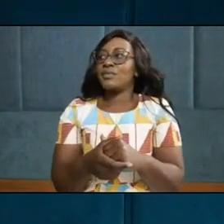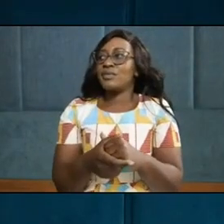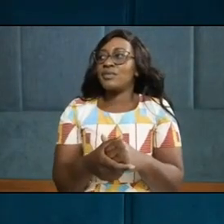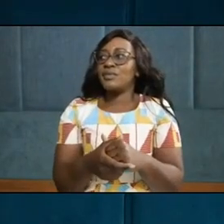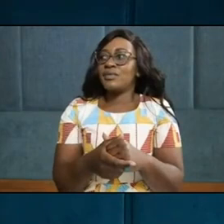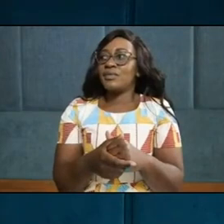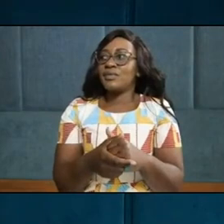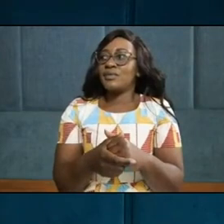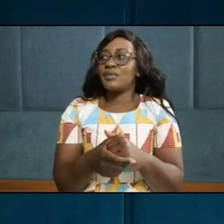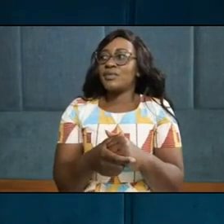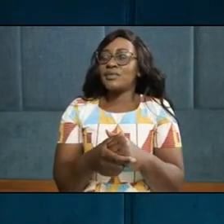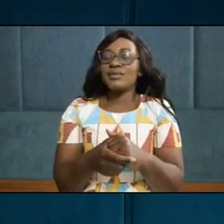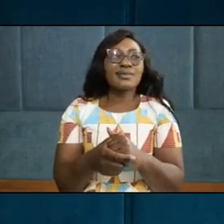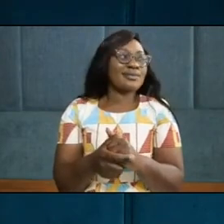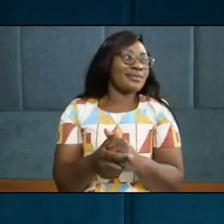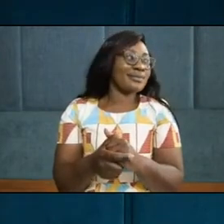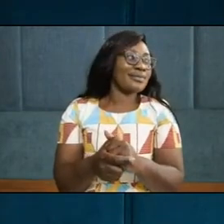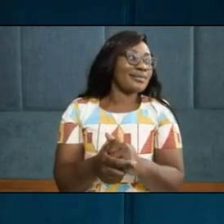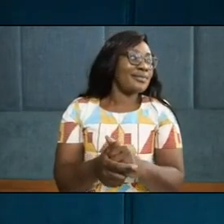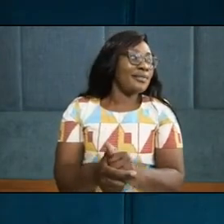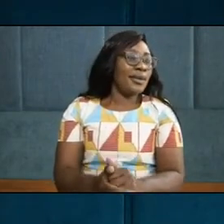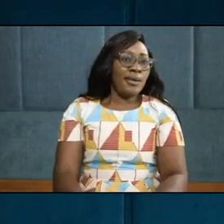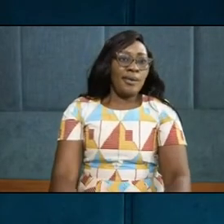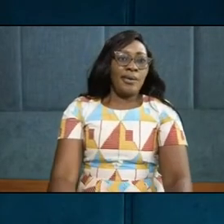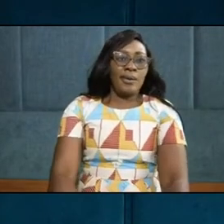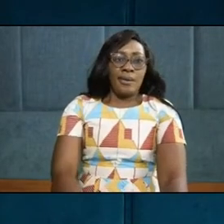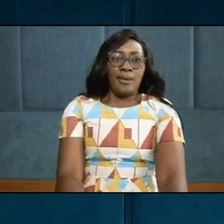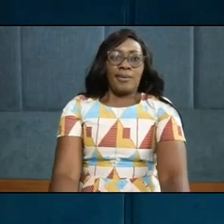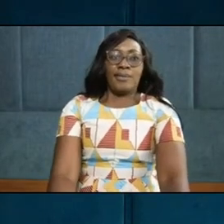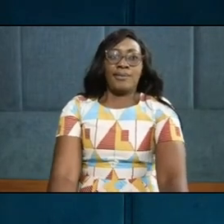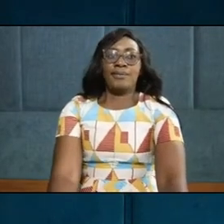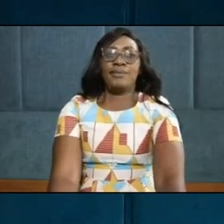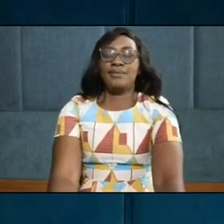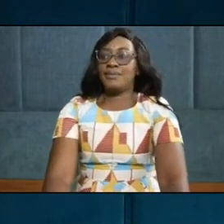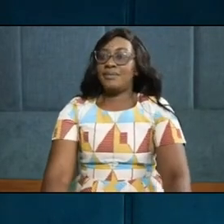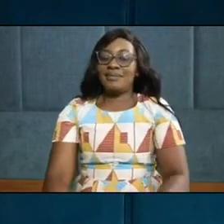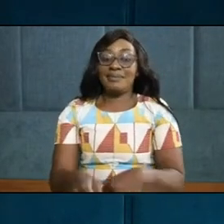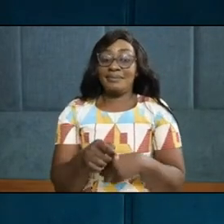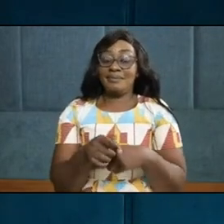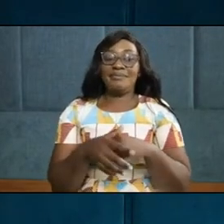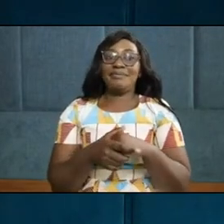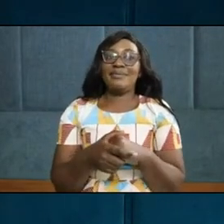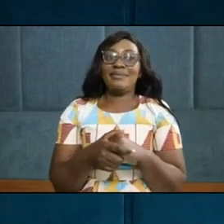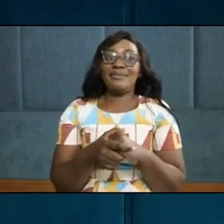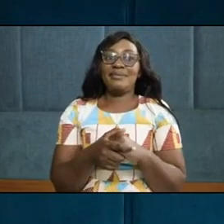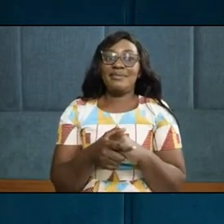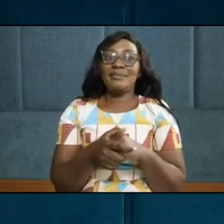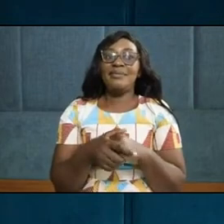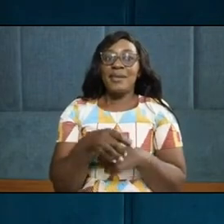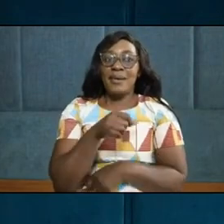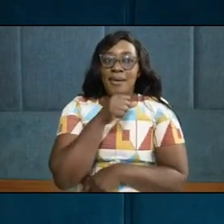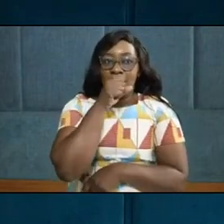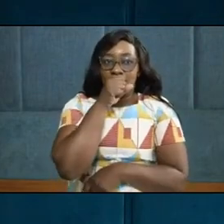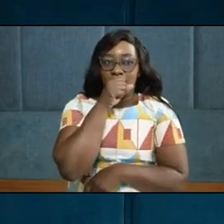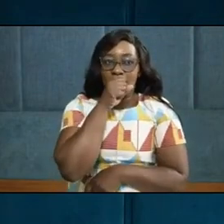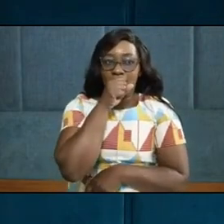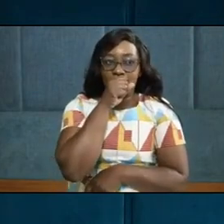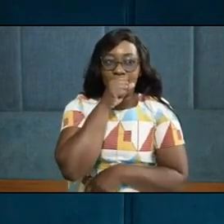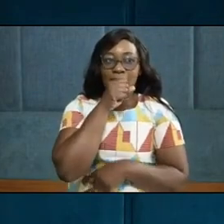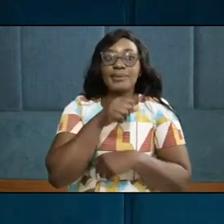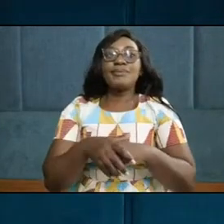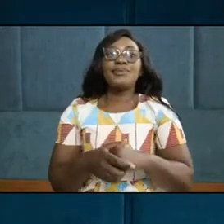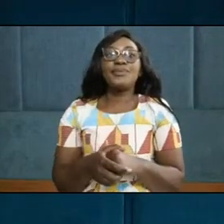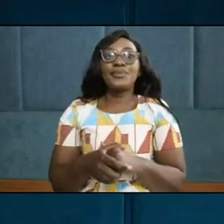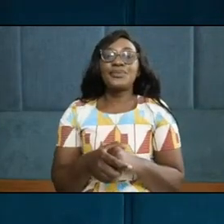what, 30 minutes only? We can increase it. We can get involved. We can do notes, isn't it? What else can we